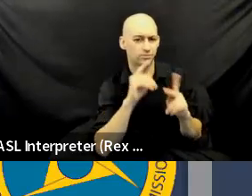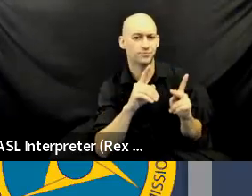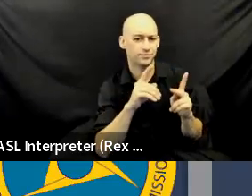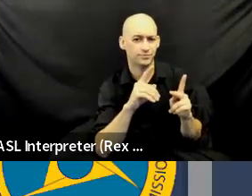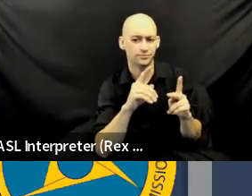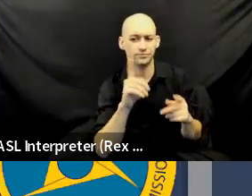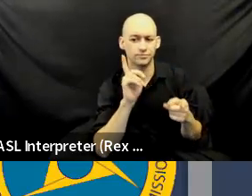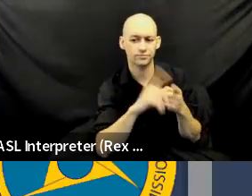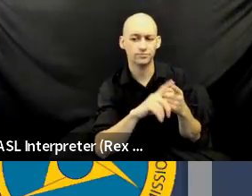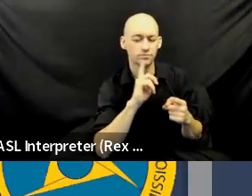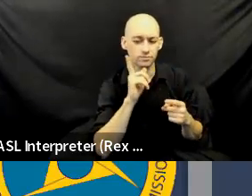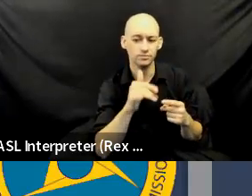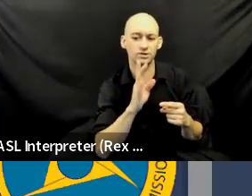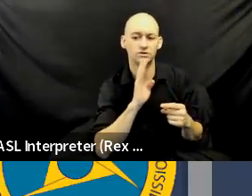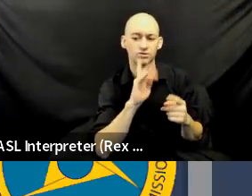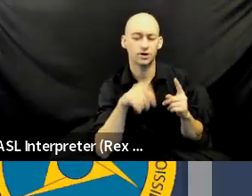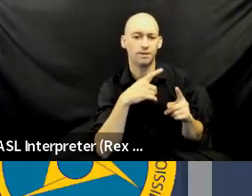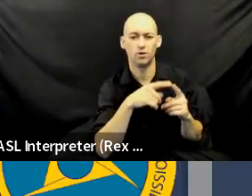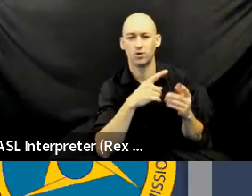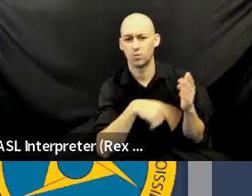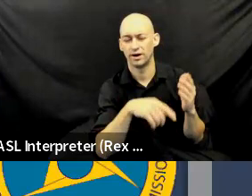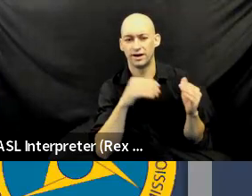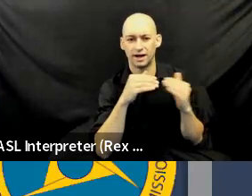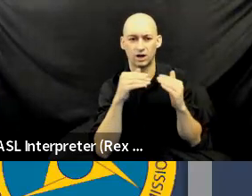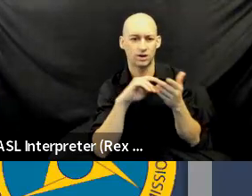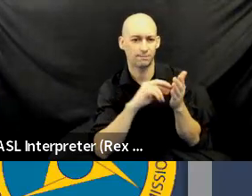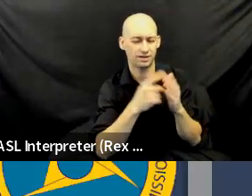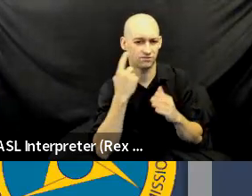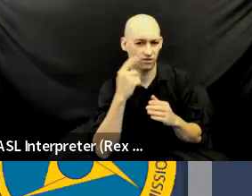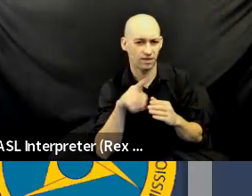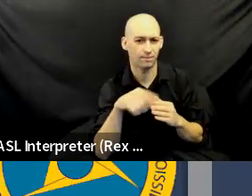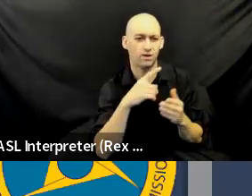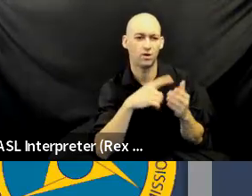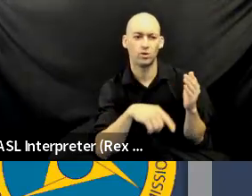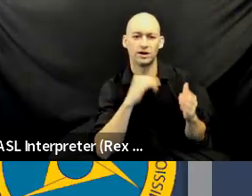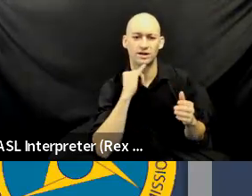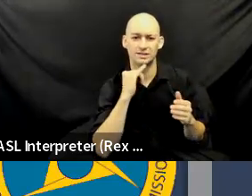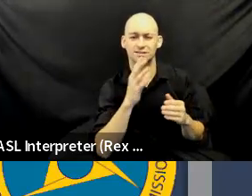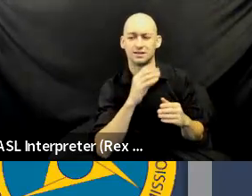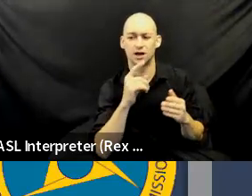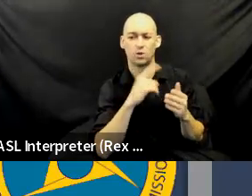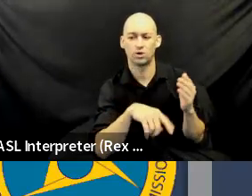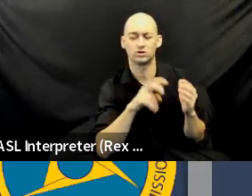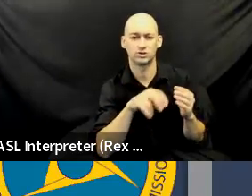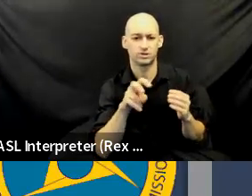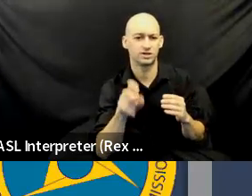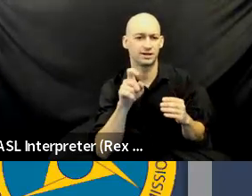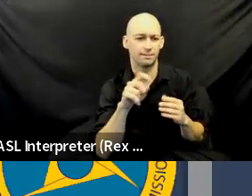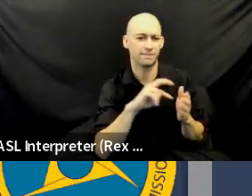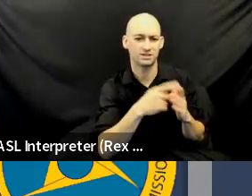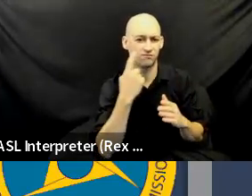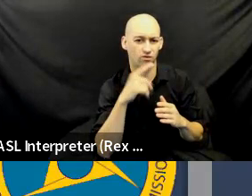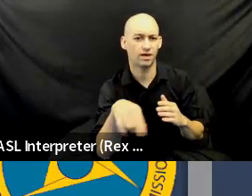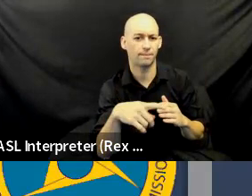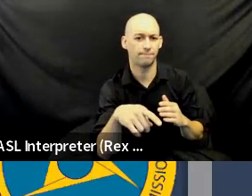to really talk about what equity means to them, understand what equity is, and what transportation means to them and to their